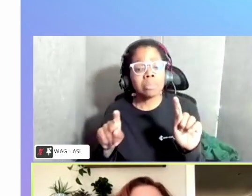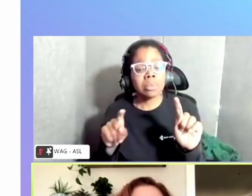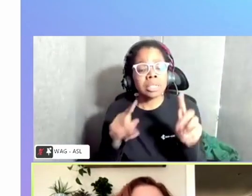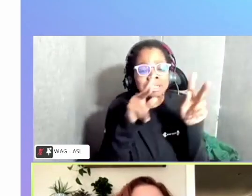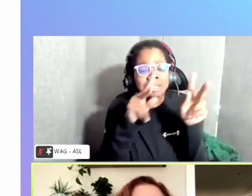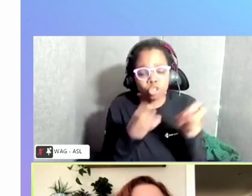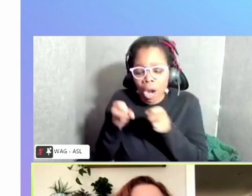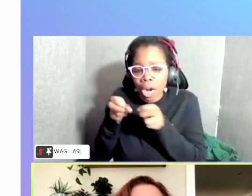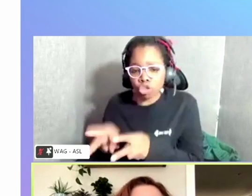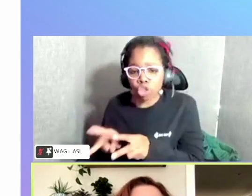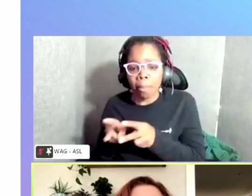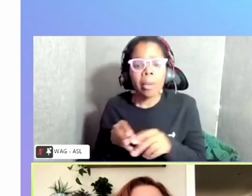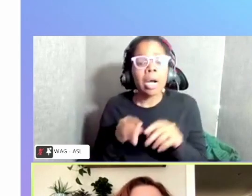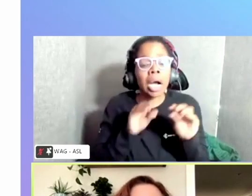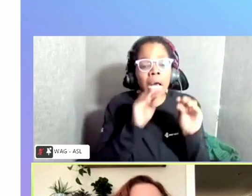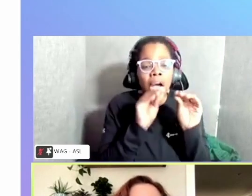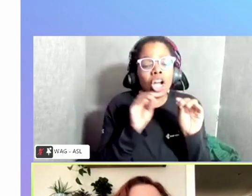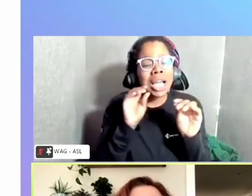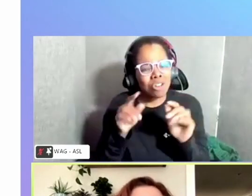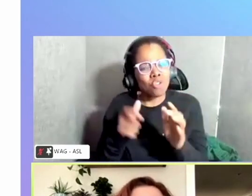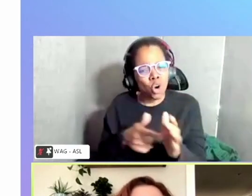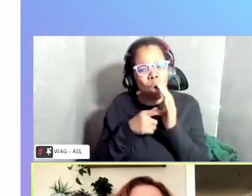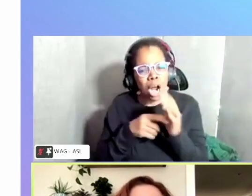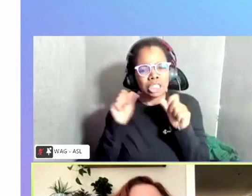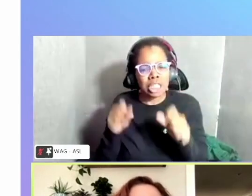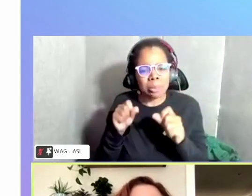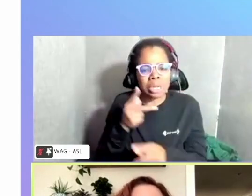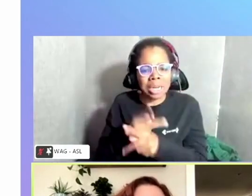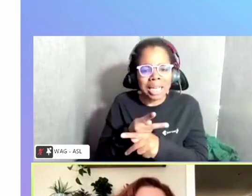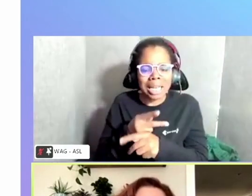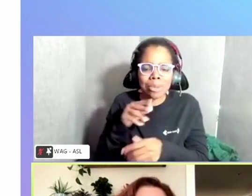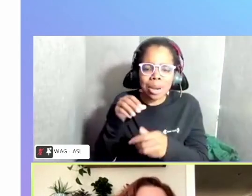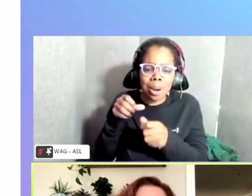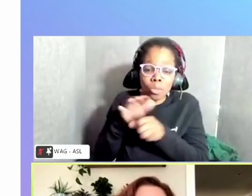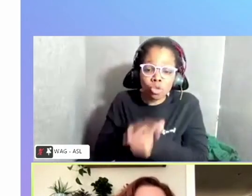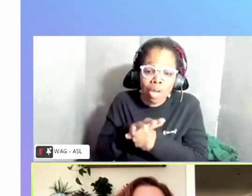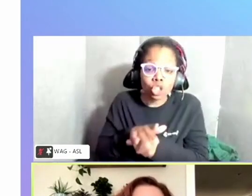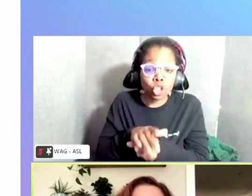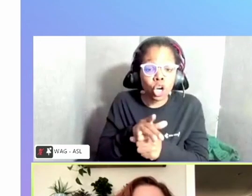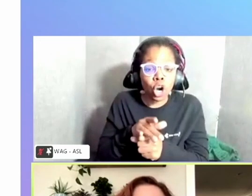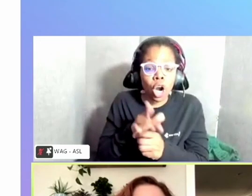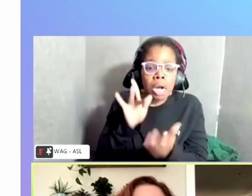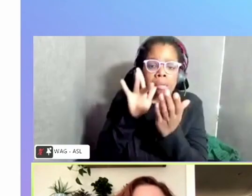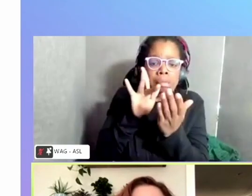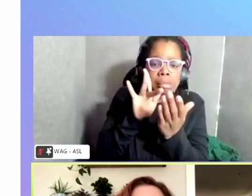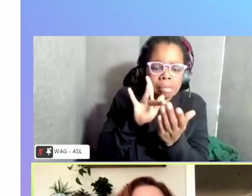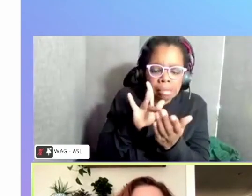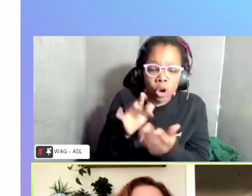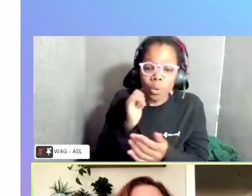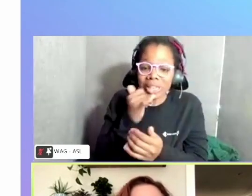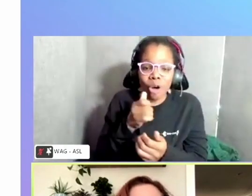precise motion and ability to keep pressure on a mouse button or a touch screen without accidentally